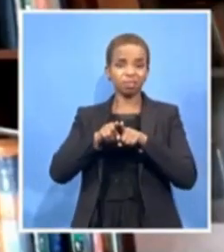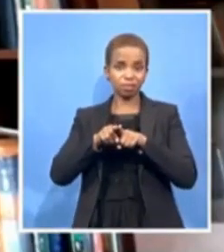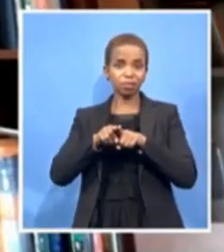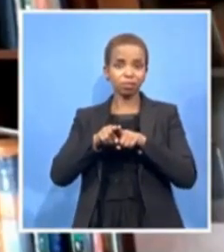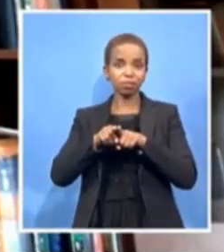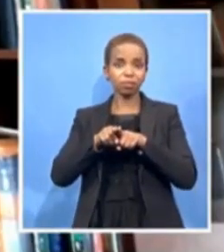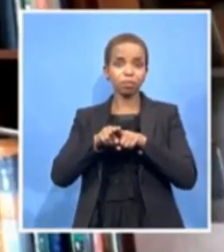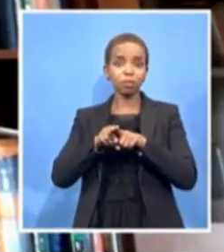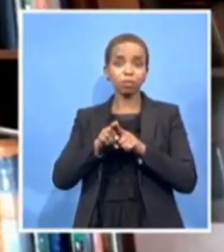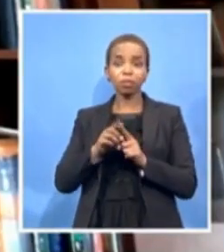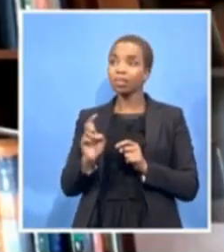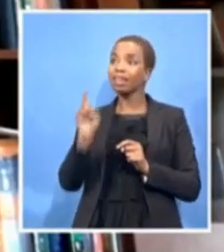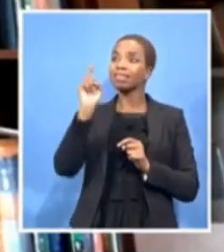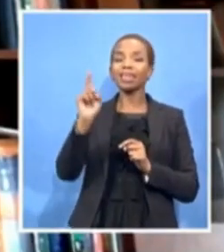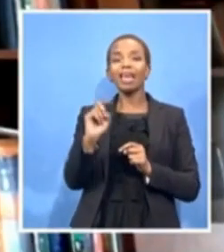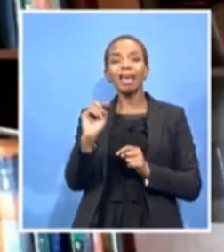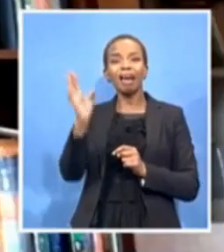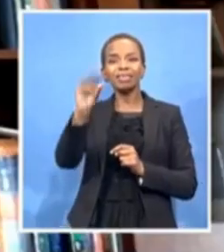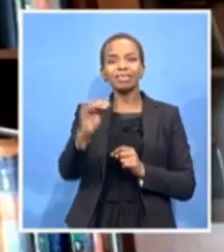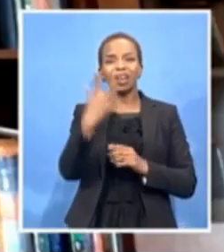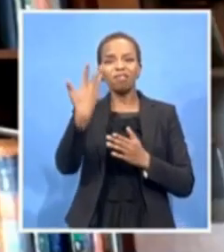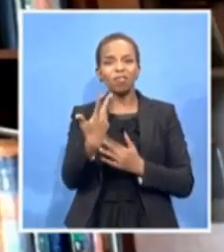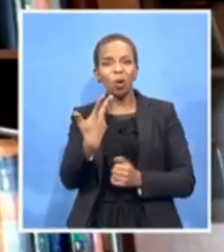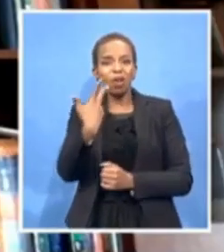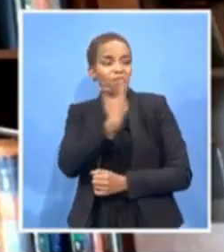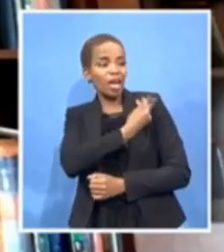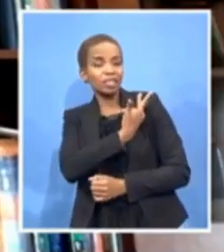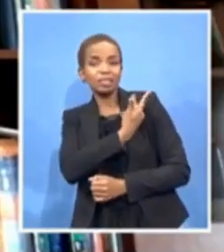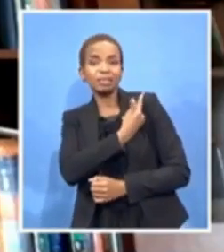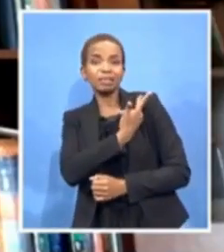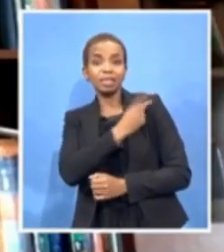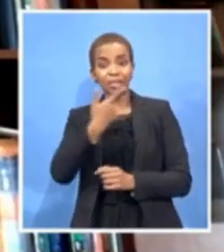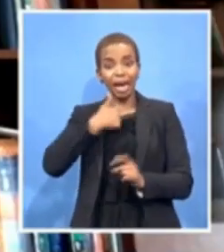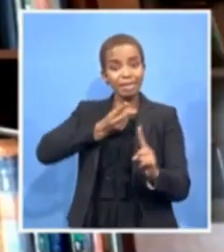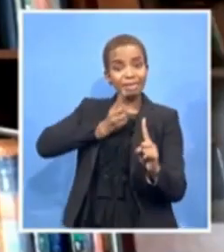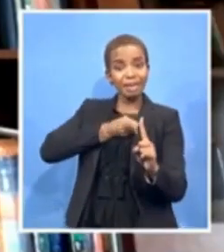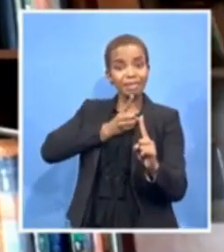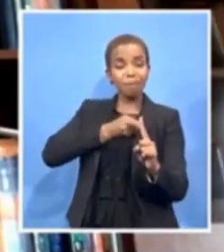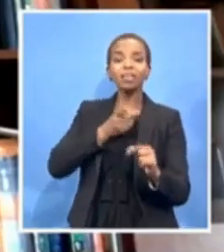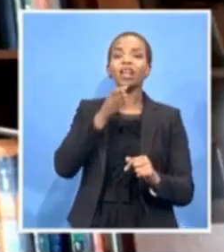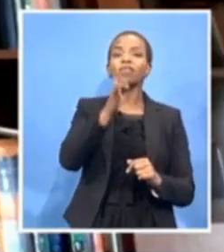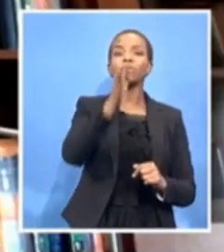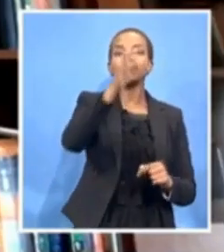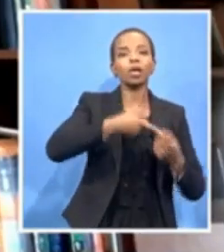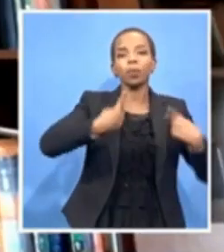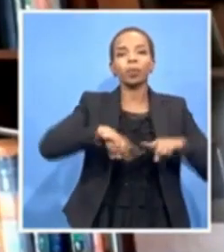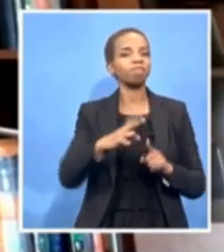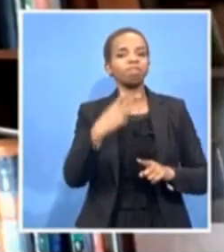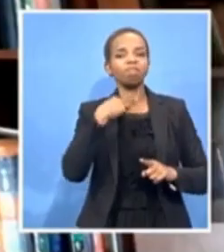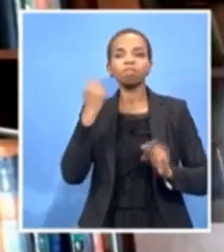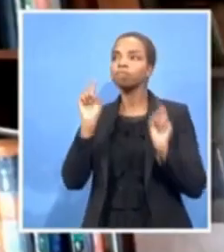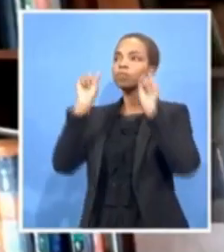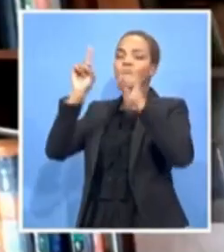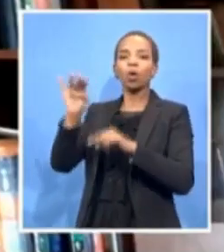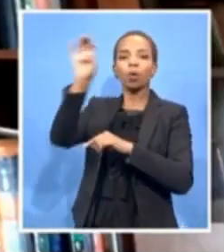I suspect that in the coming future, we will not go to Europe unless we have a vaccine which is manufactured